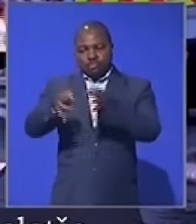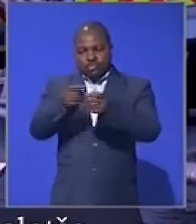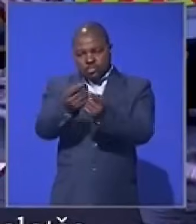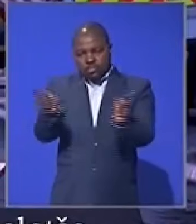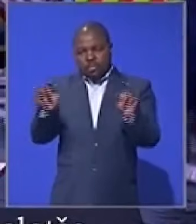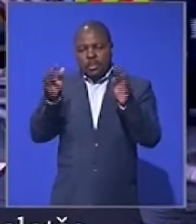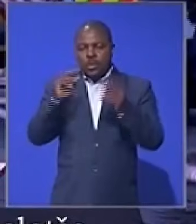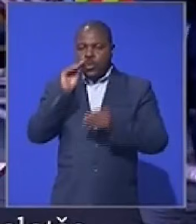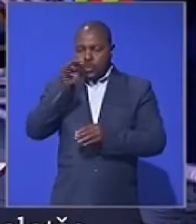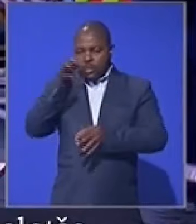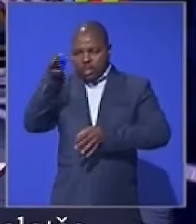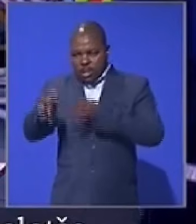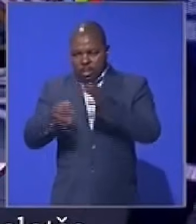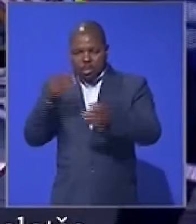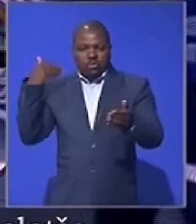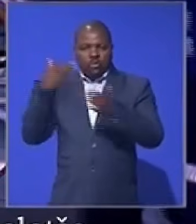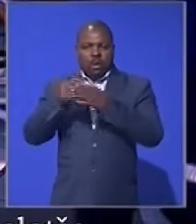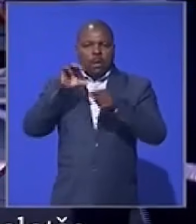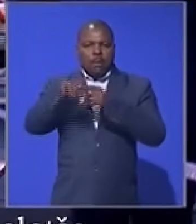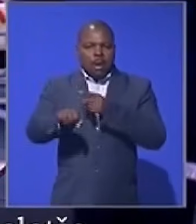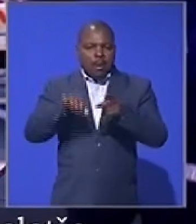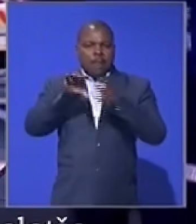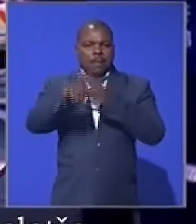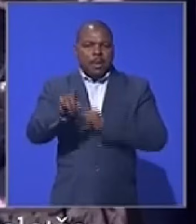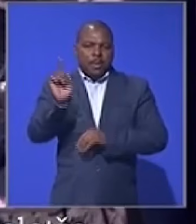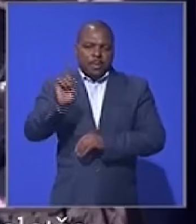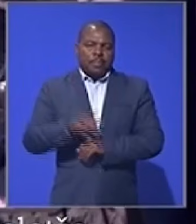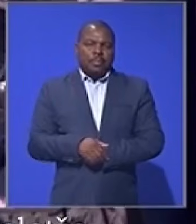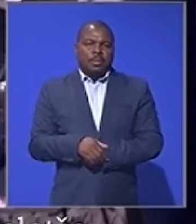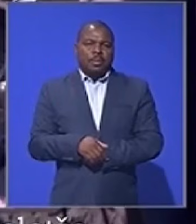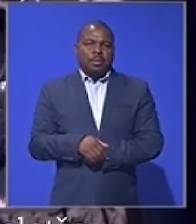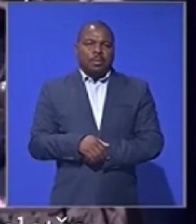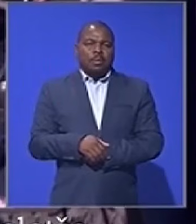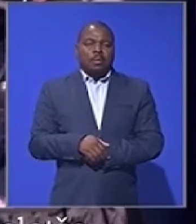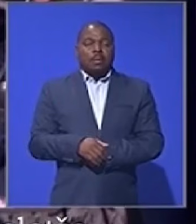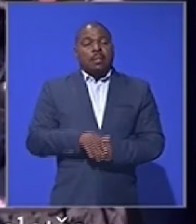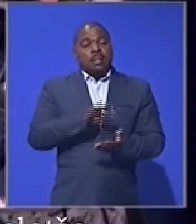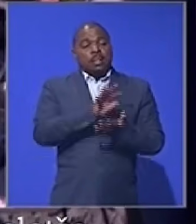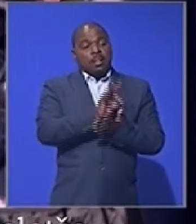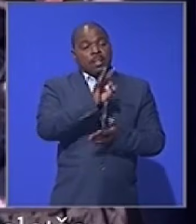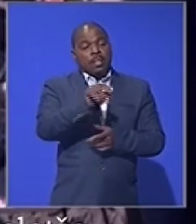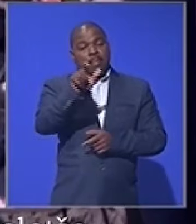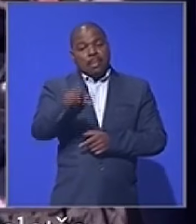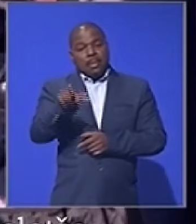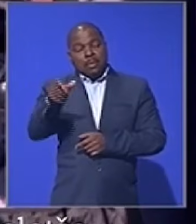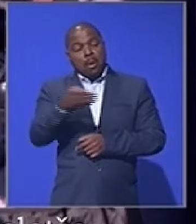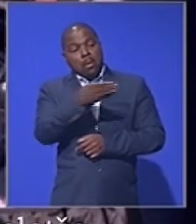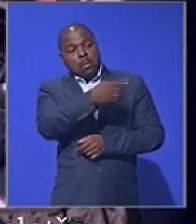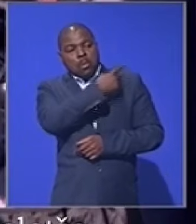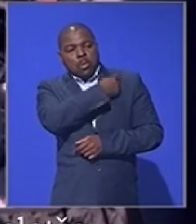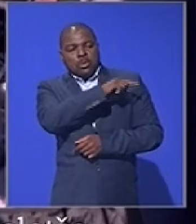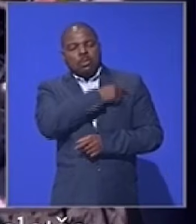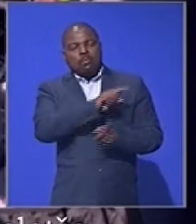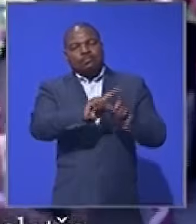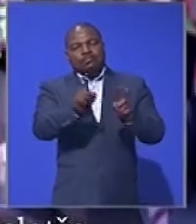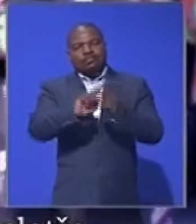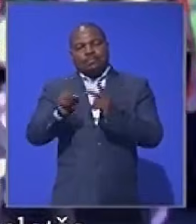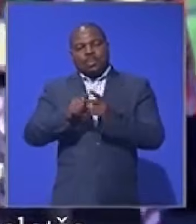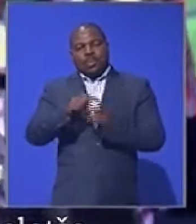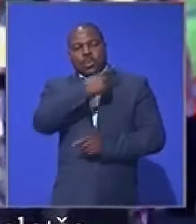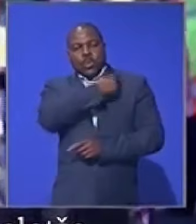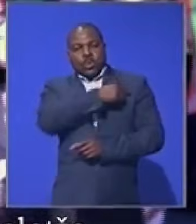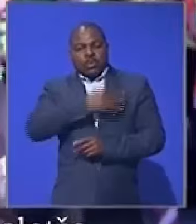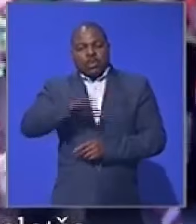babegaditaba ka tšeo di šetšego di diragetše. Ke batho ba 13 bao ba sa lego maokelong ao a fapanego ka